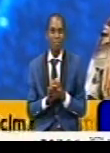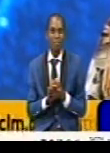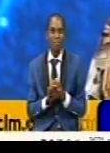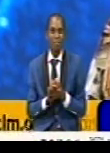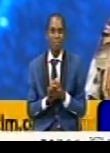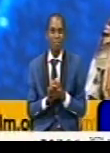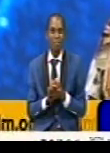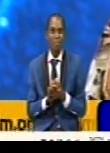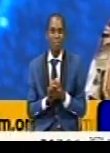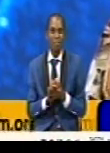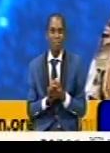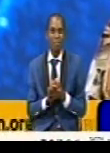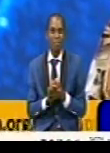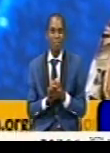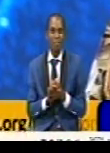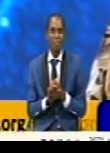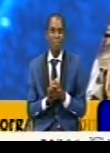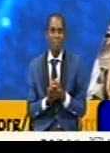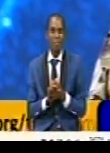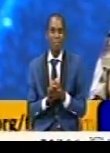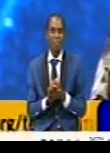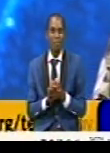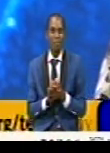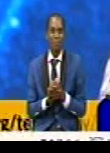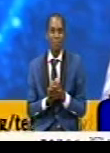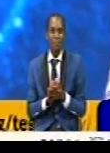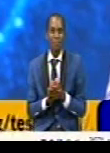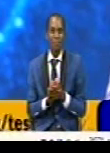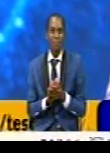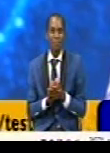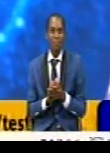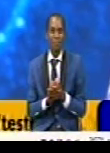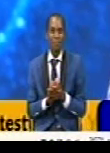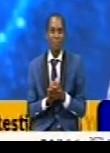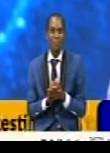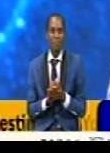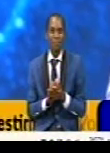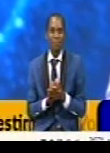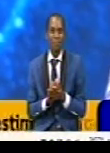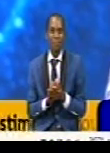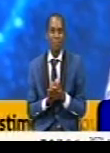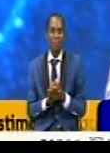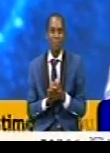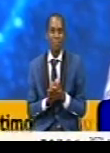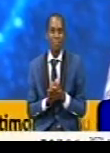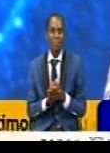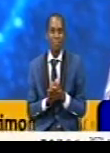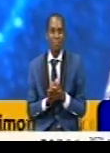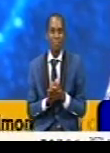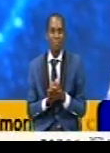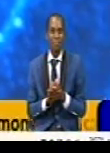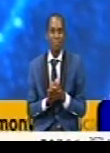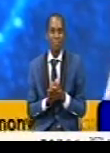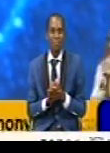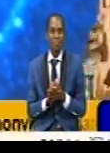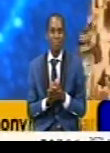Na ototo afo ne no le gara aga. Mmonwa, we nsogbu na